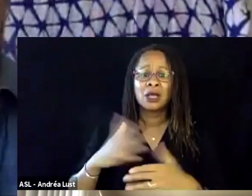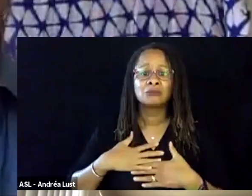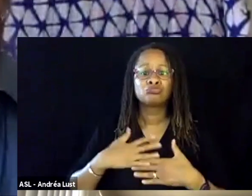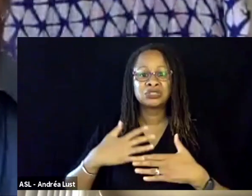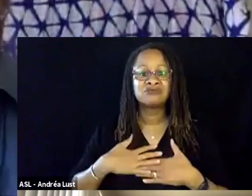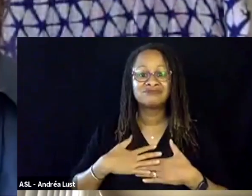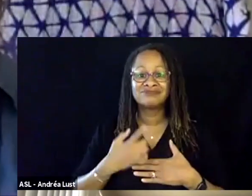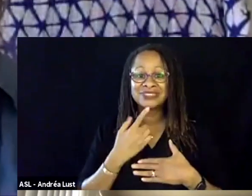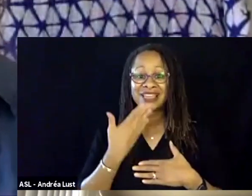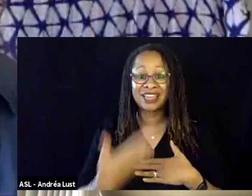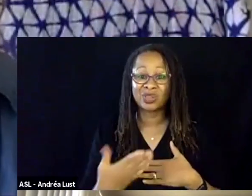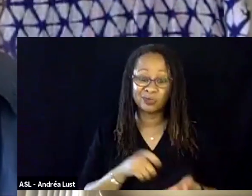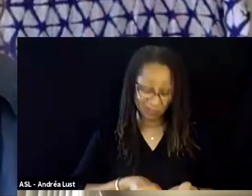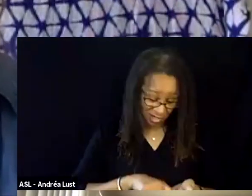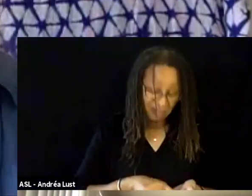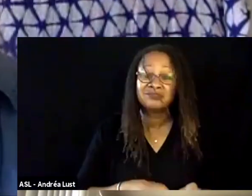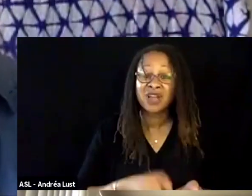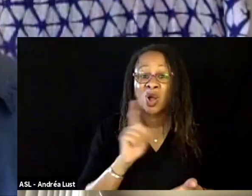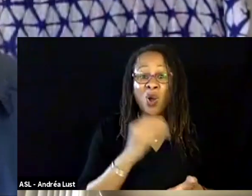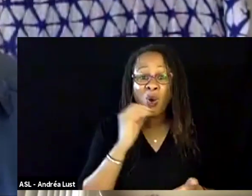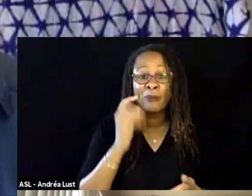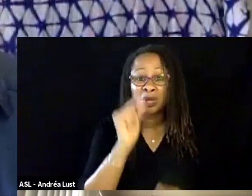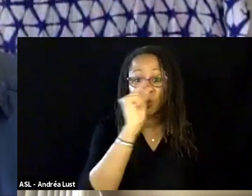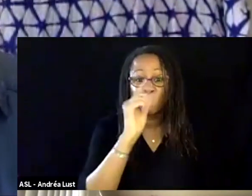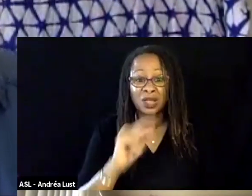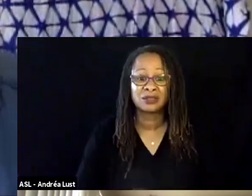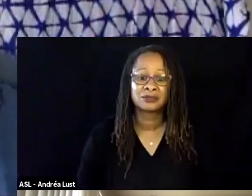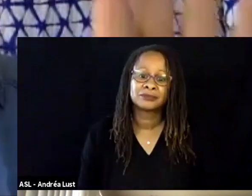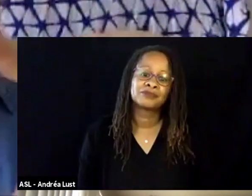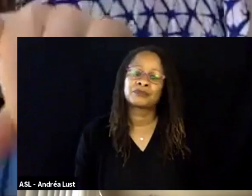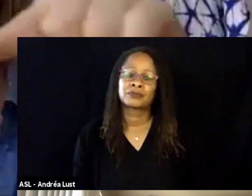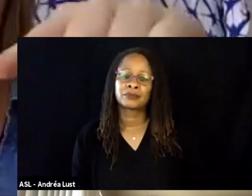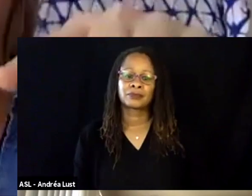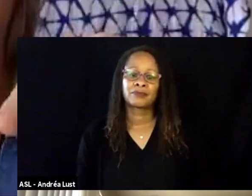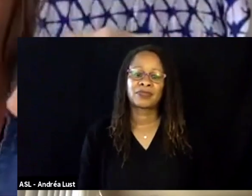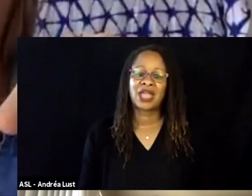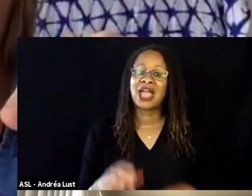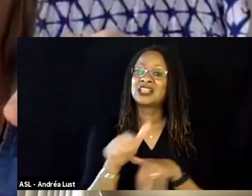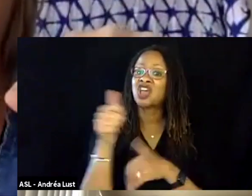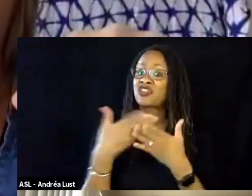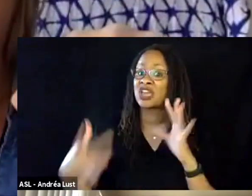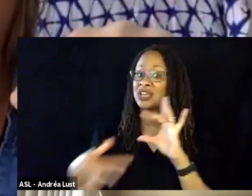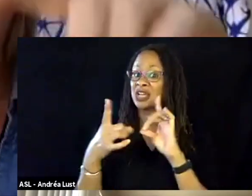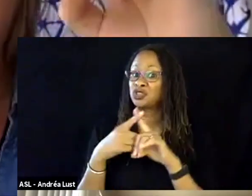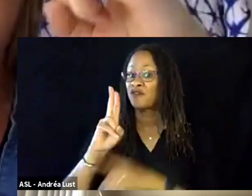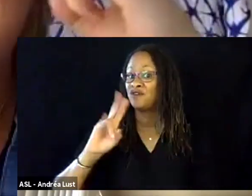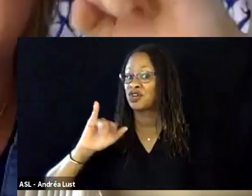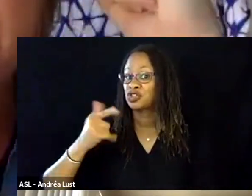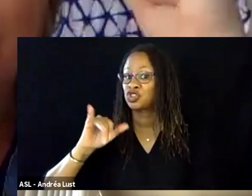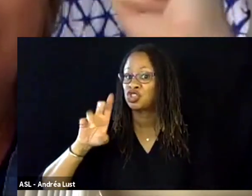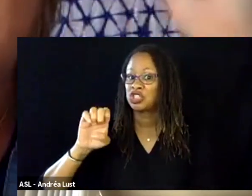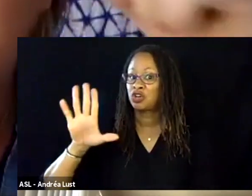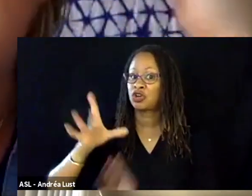say thank you, right? And go home, Google. Another thing, and that goes to what Virgie was saying as well, right? That, like, it is